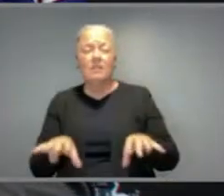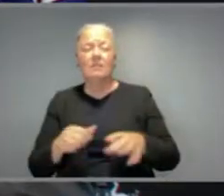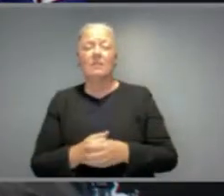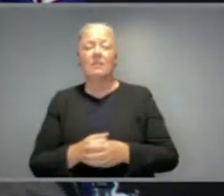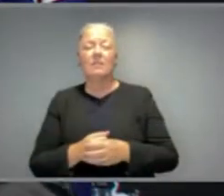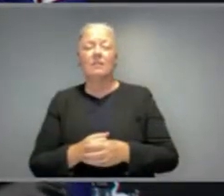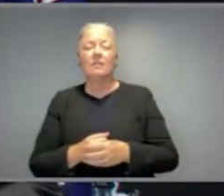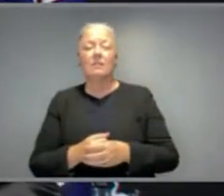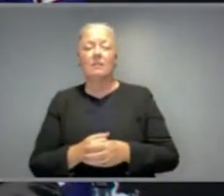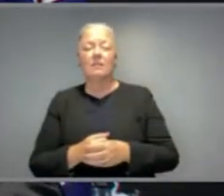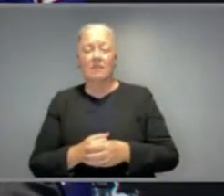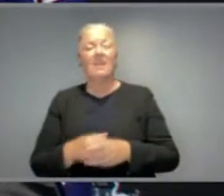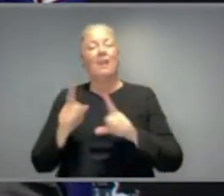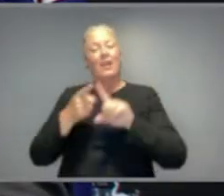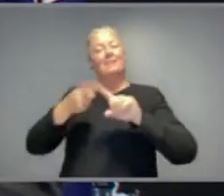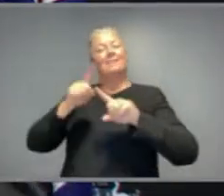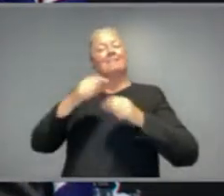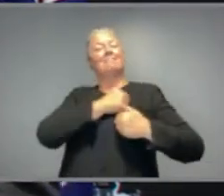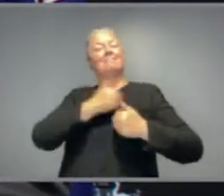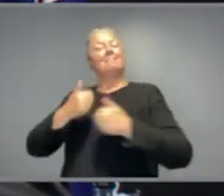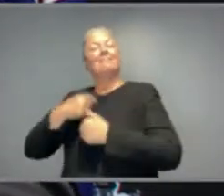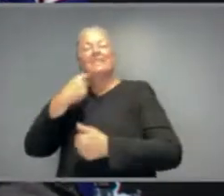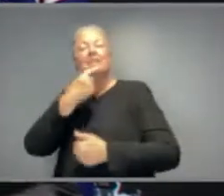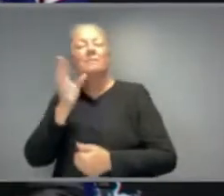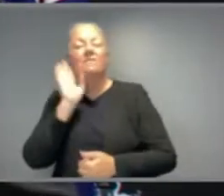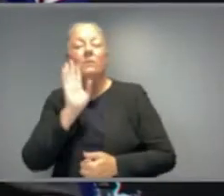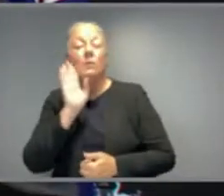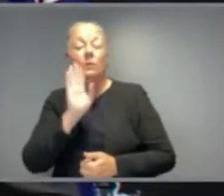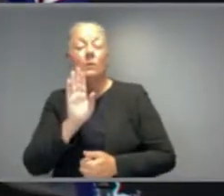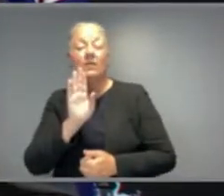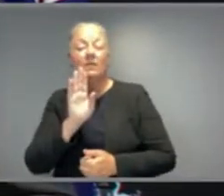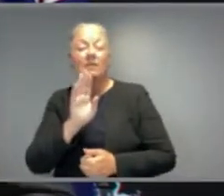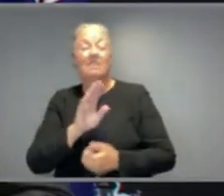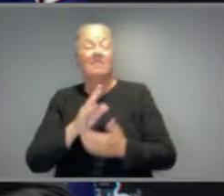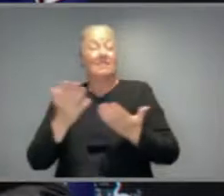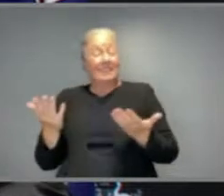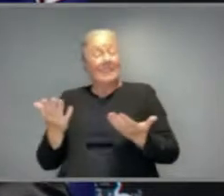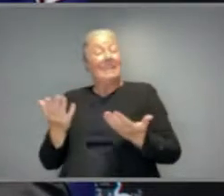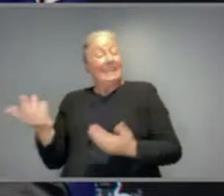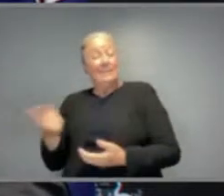looked at the incentives and his conclusion he's already outlined to you.